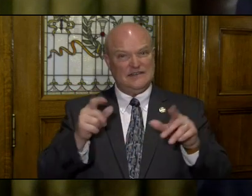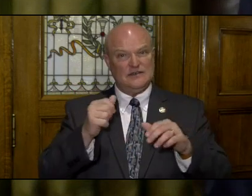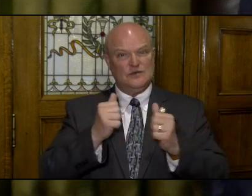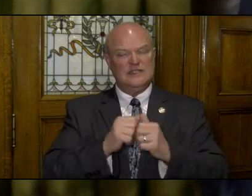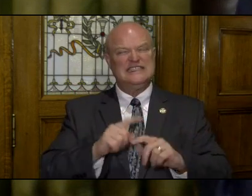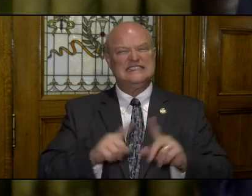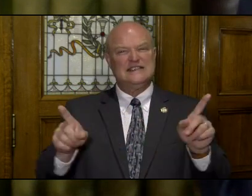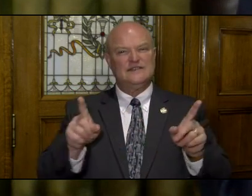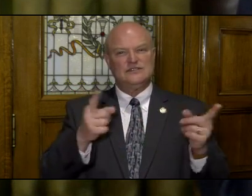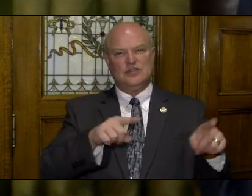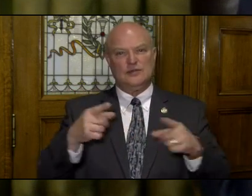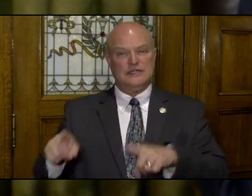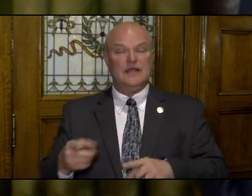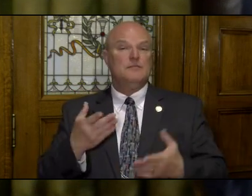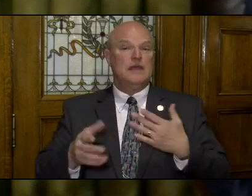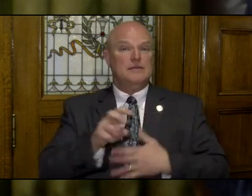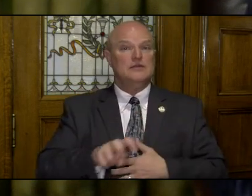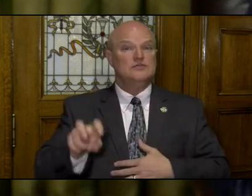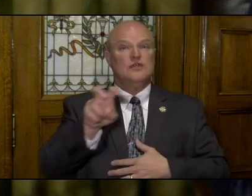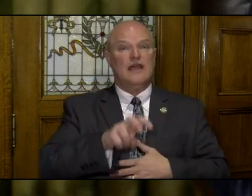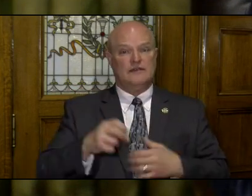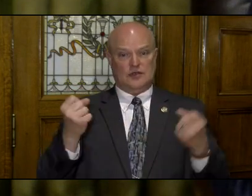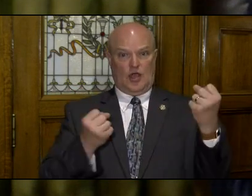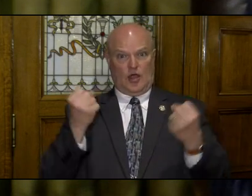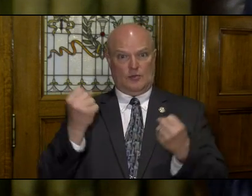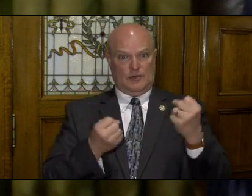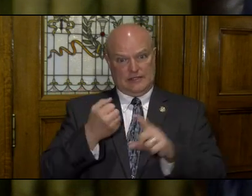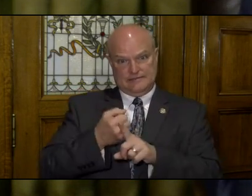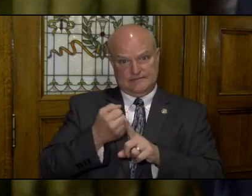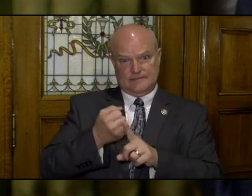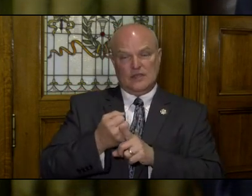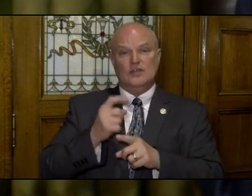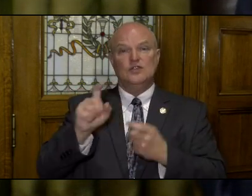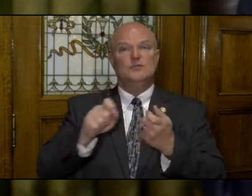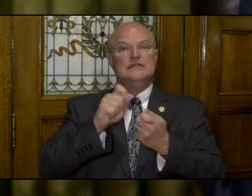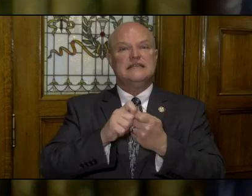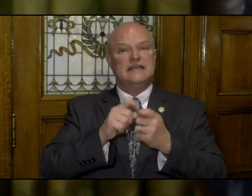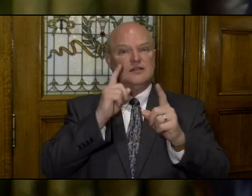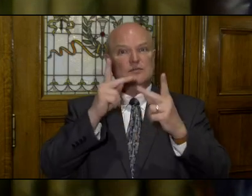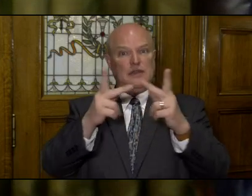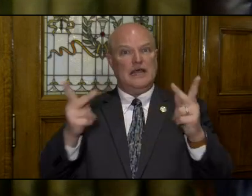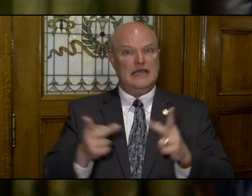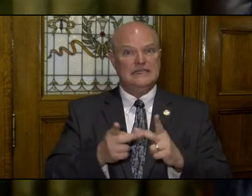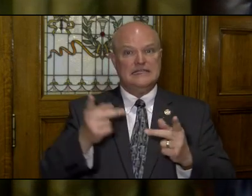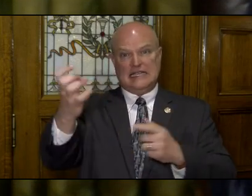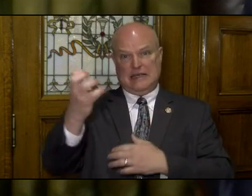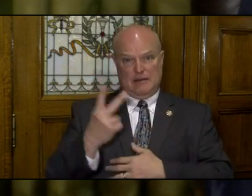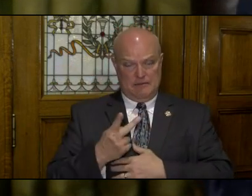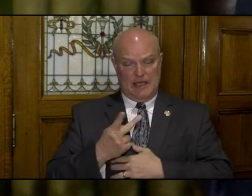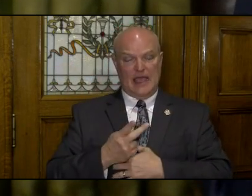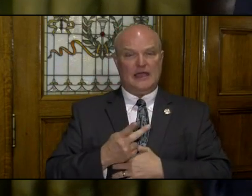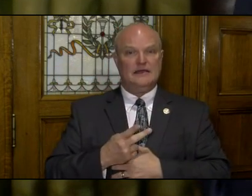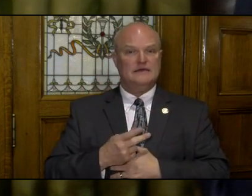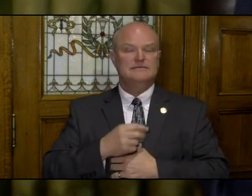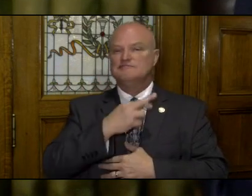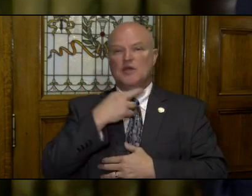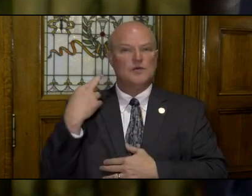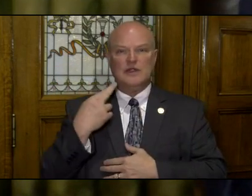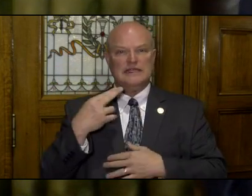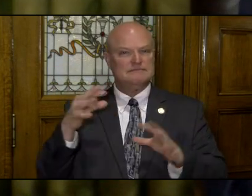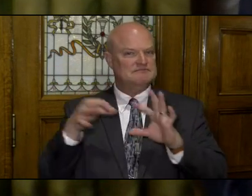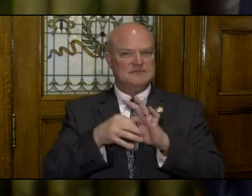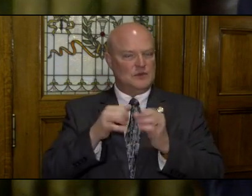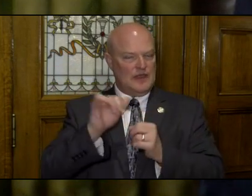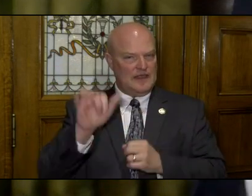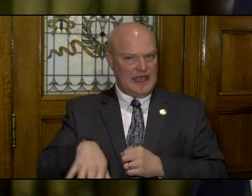different circumstances. You could be traveling in an automobile to a particular destination and coming back. There's not any risk